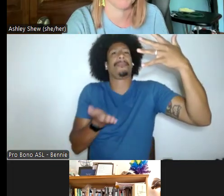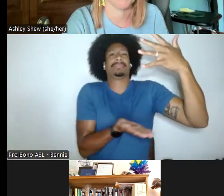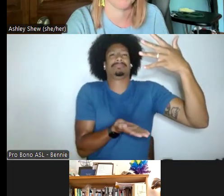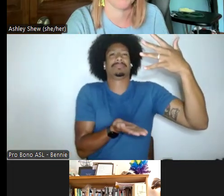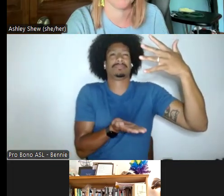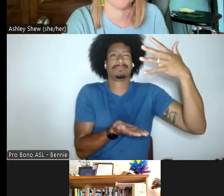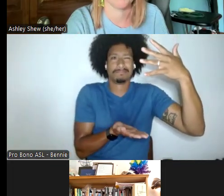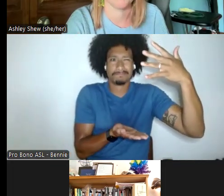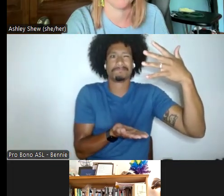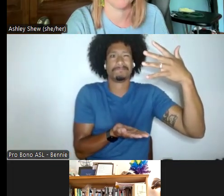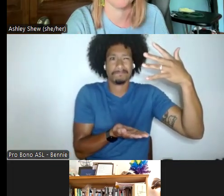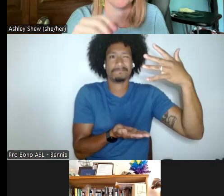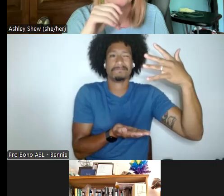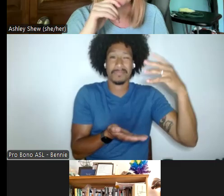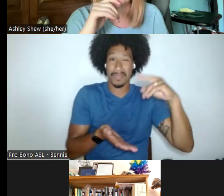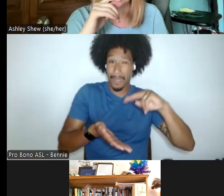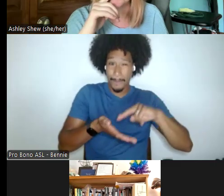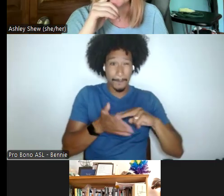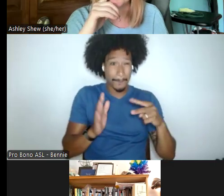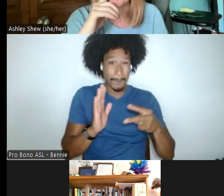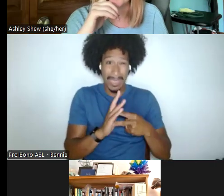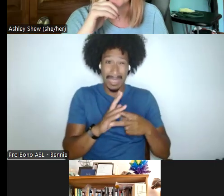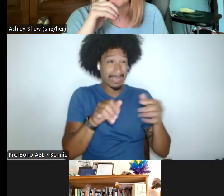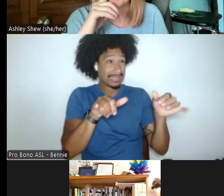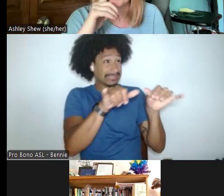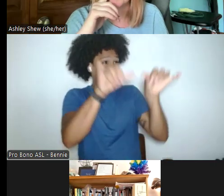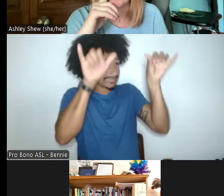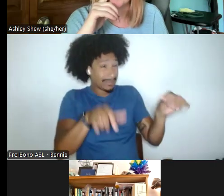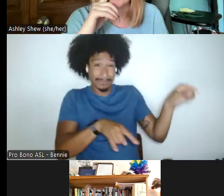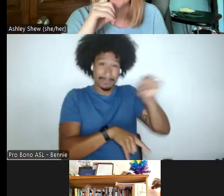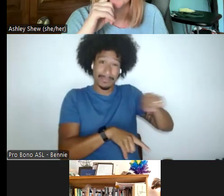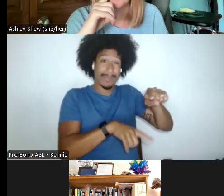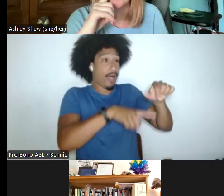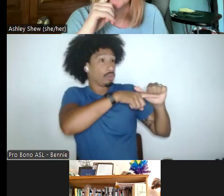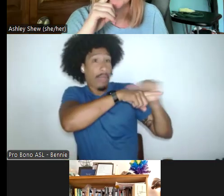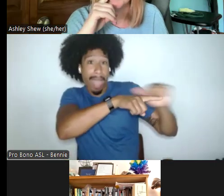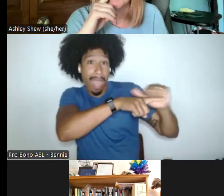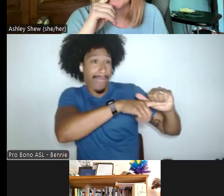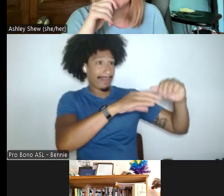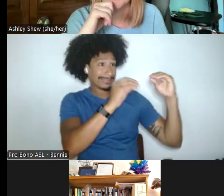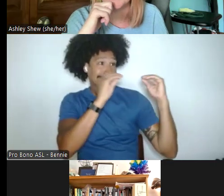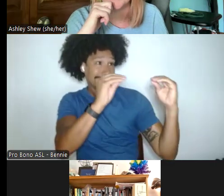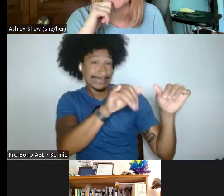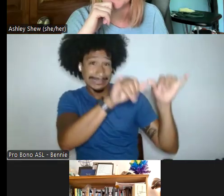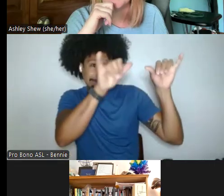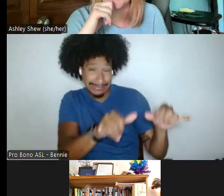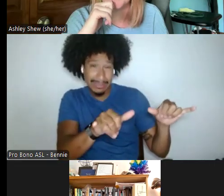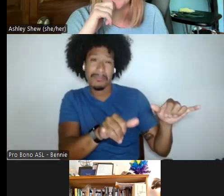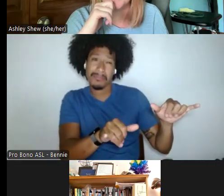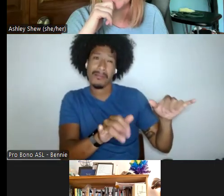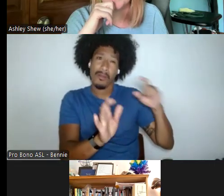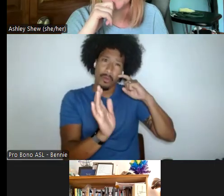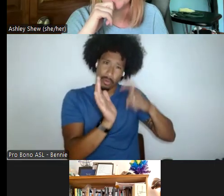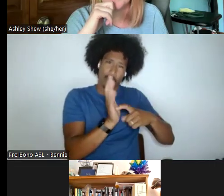This means that all the things that these systems have been trained on have seen predominantly a